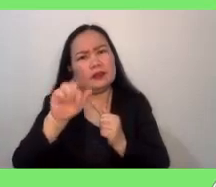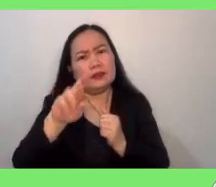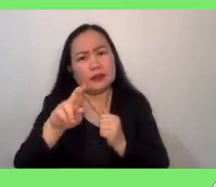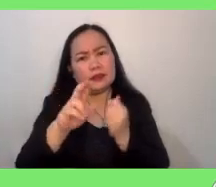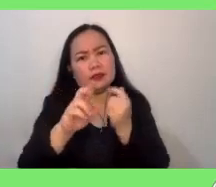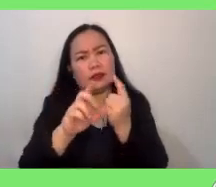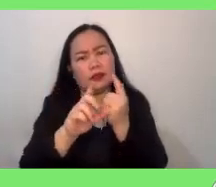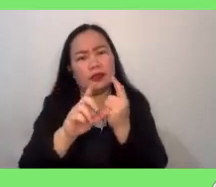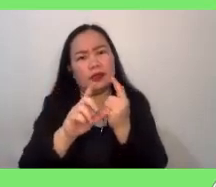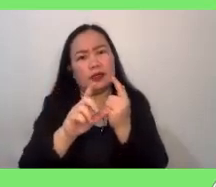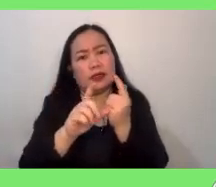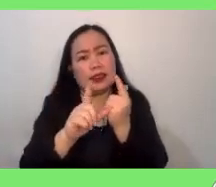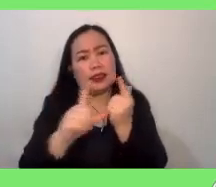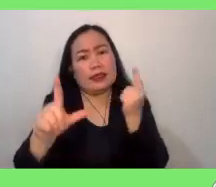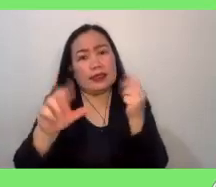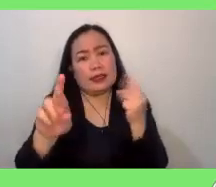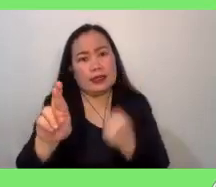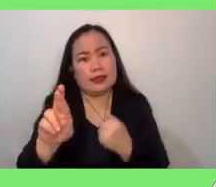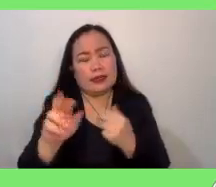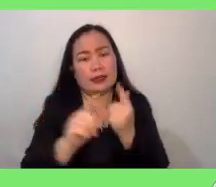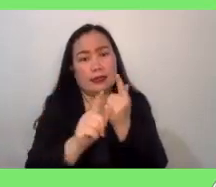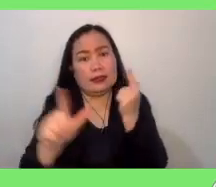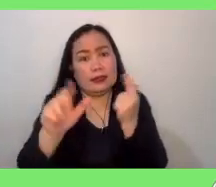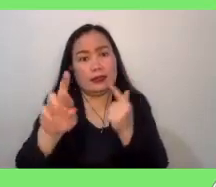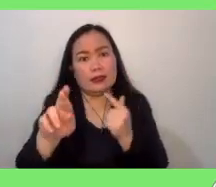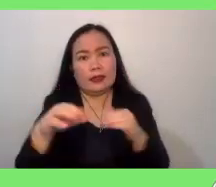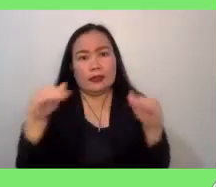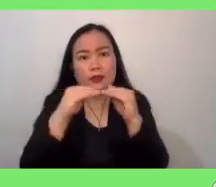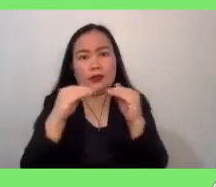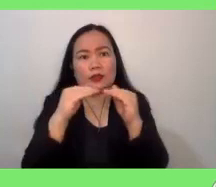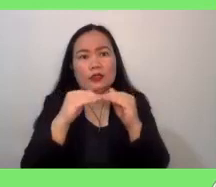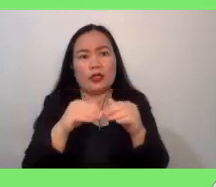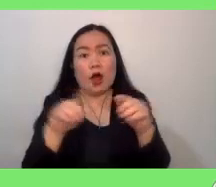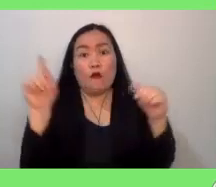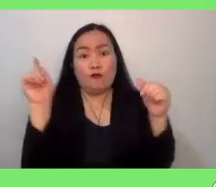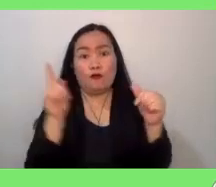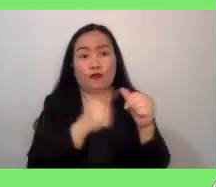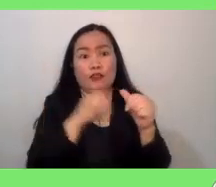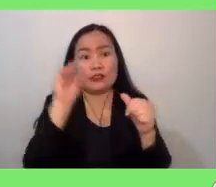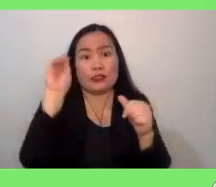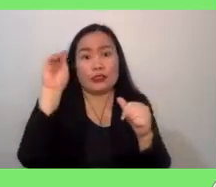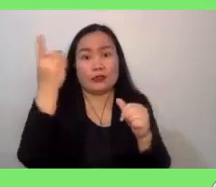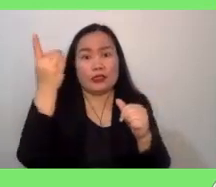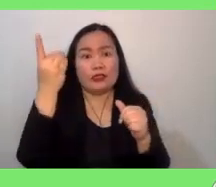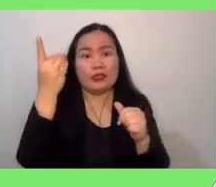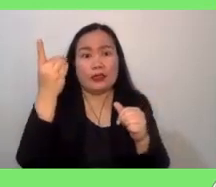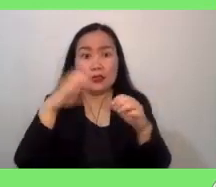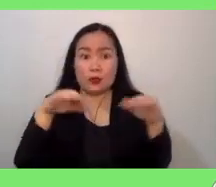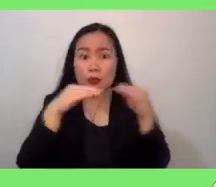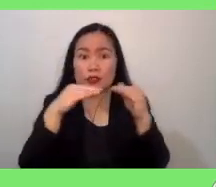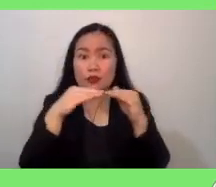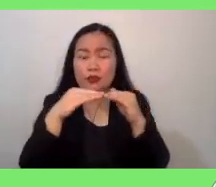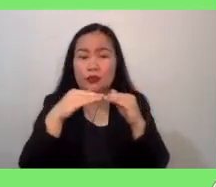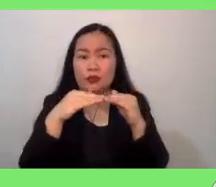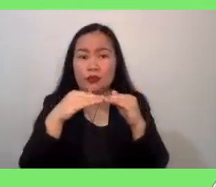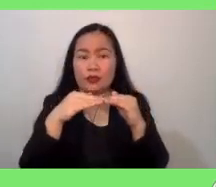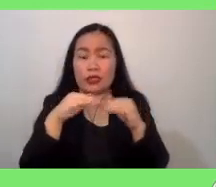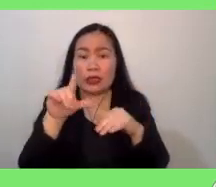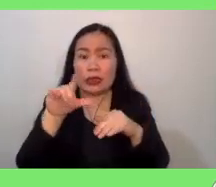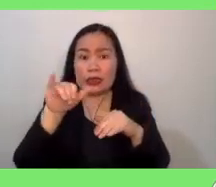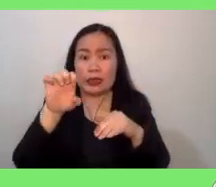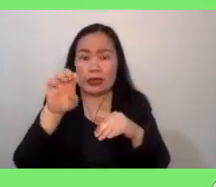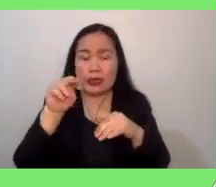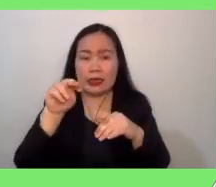first degree equation. Ito yung isa pang tawag sa kanya. Pag sinabi natin first degree equation, ibig sabihin linear